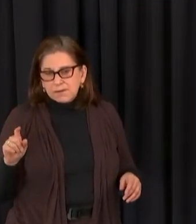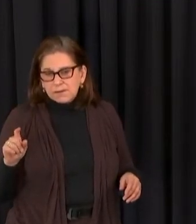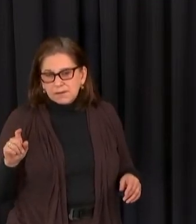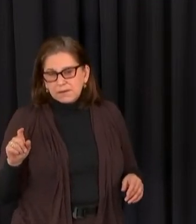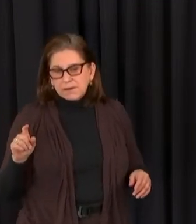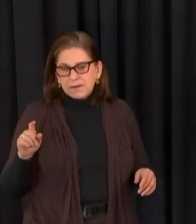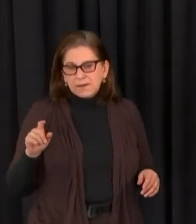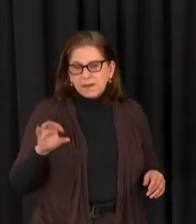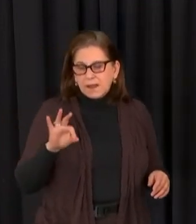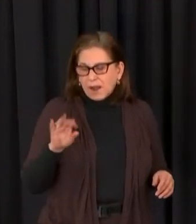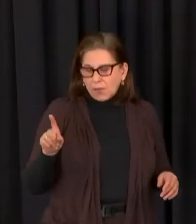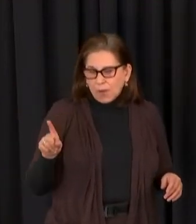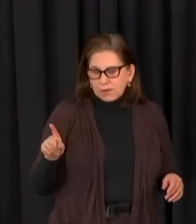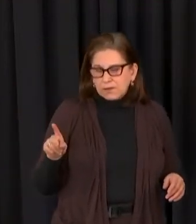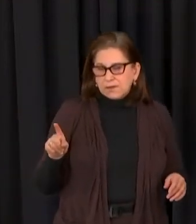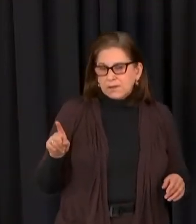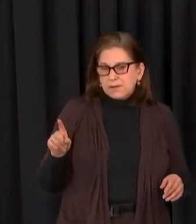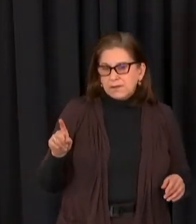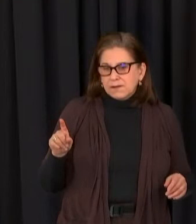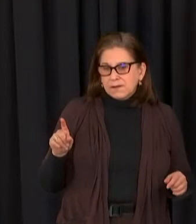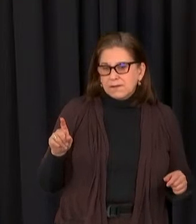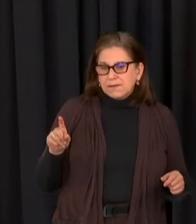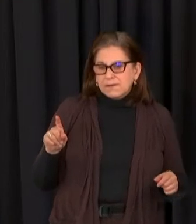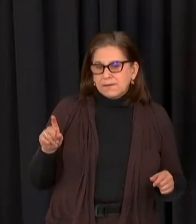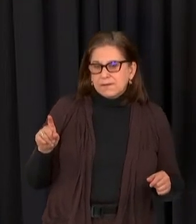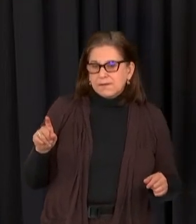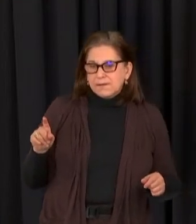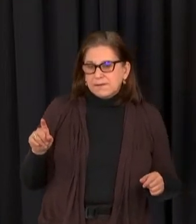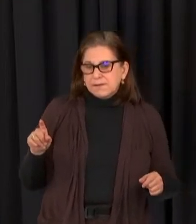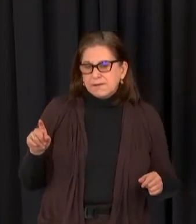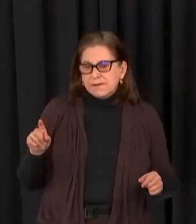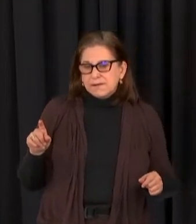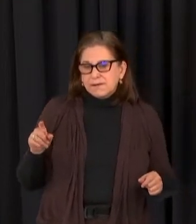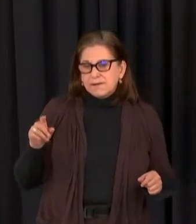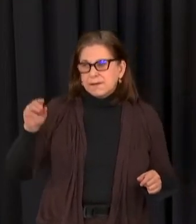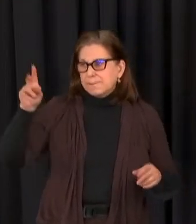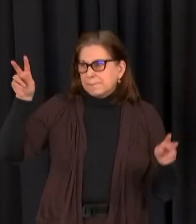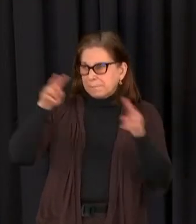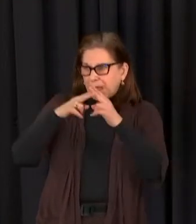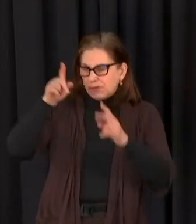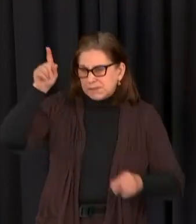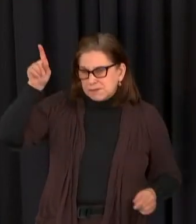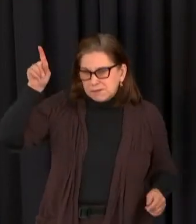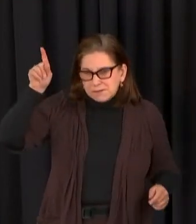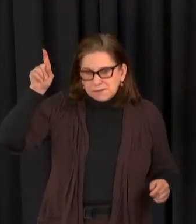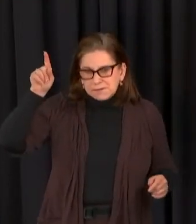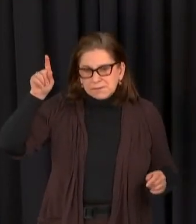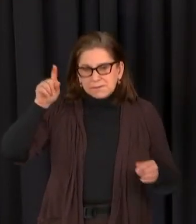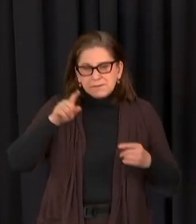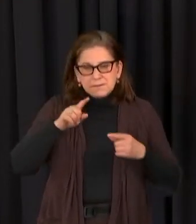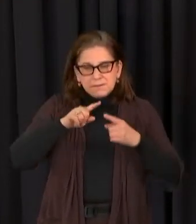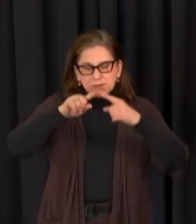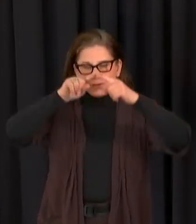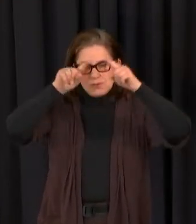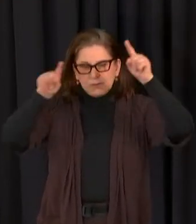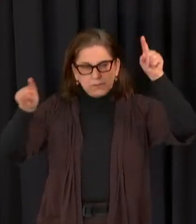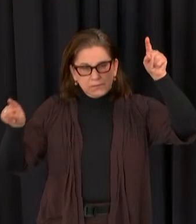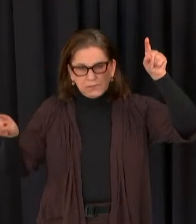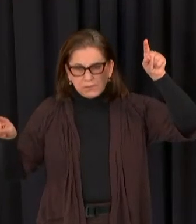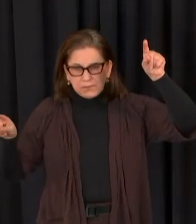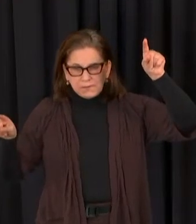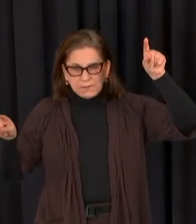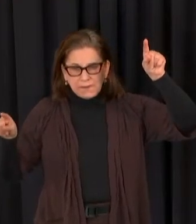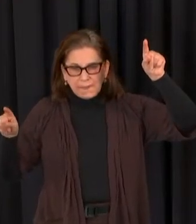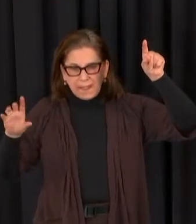originated in Brazil. And there are now some additional variants of concern that have originated in the United States, both in New